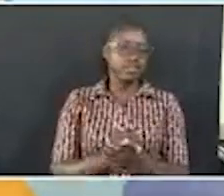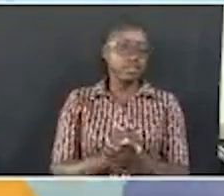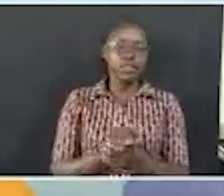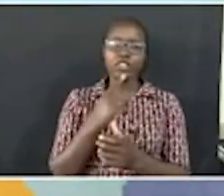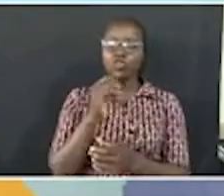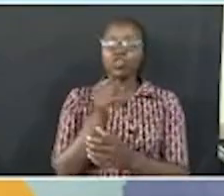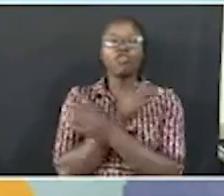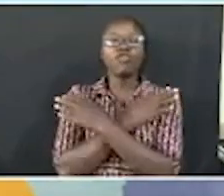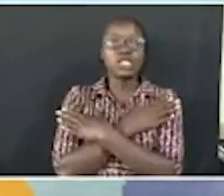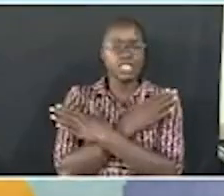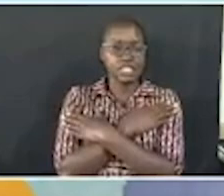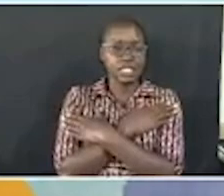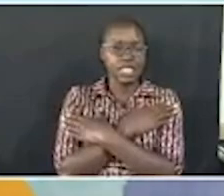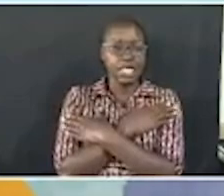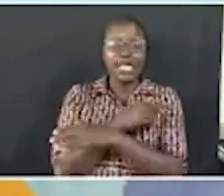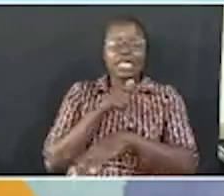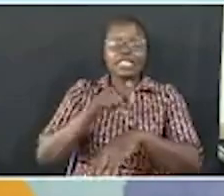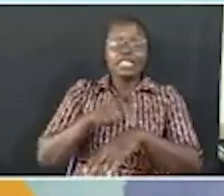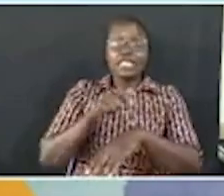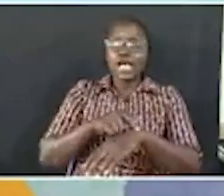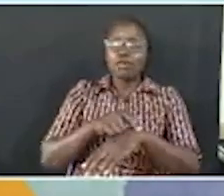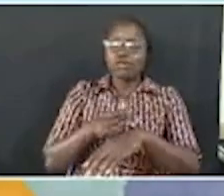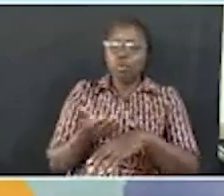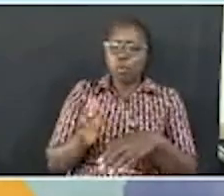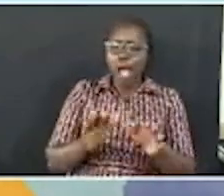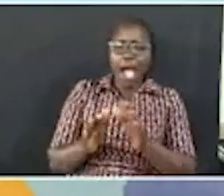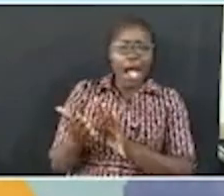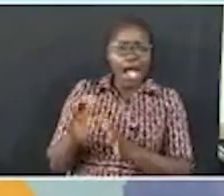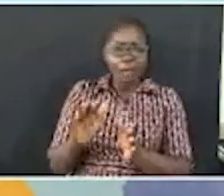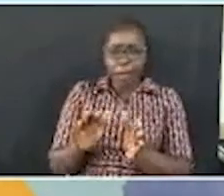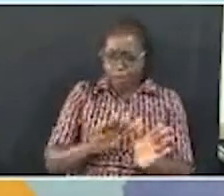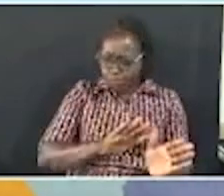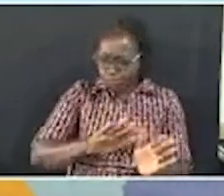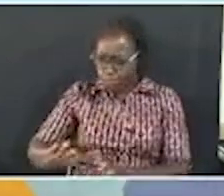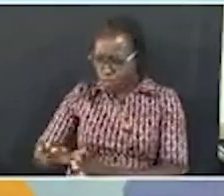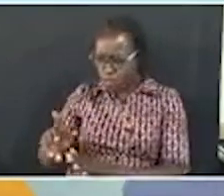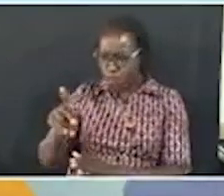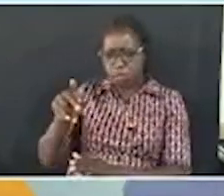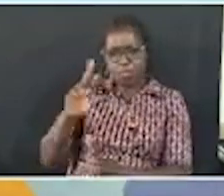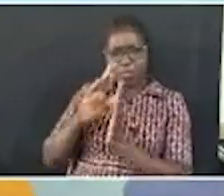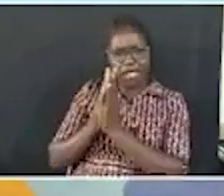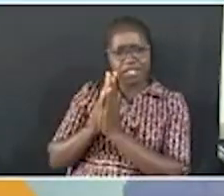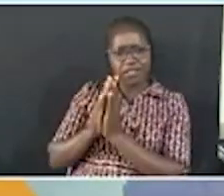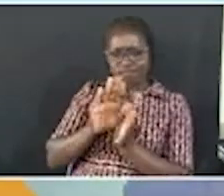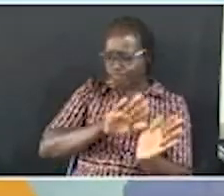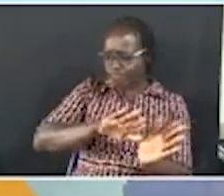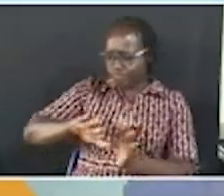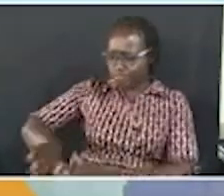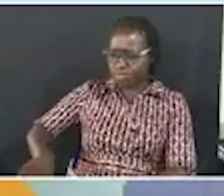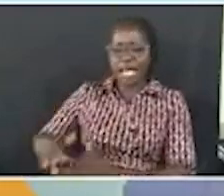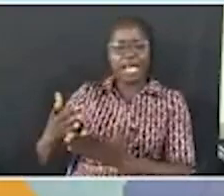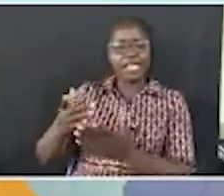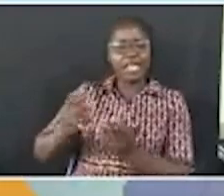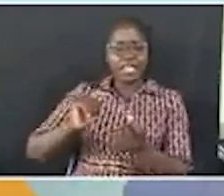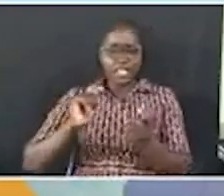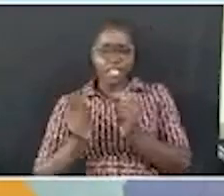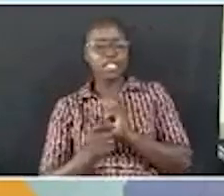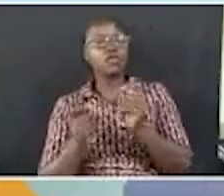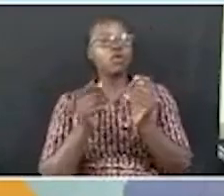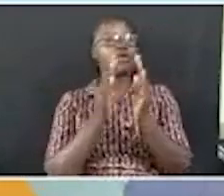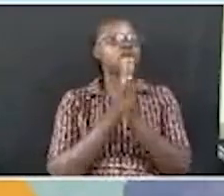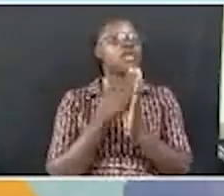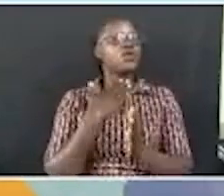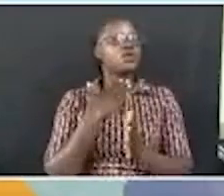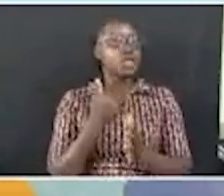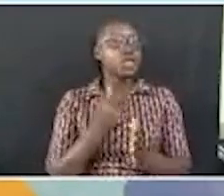And so, friends, it's time to pack our PR prayers and keep them away. If we want transforming